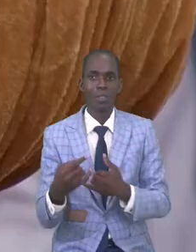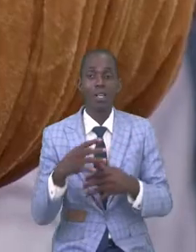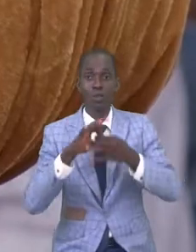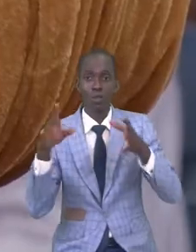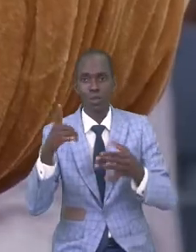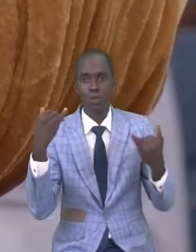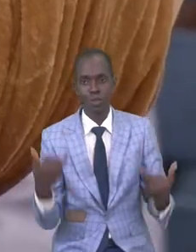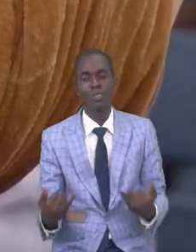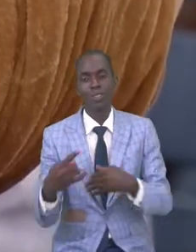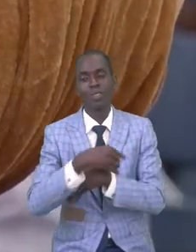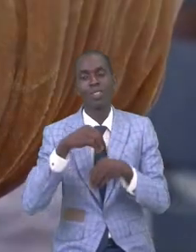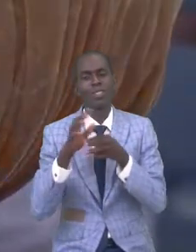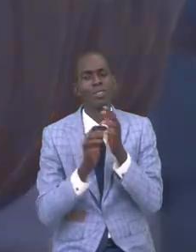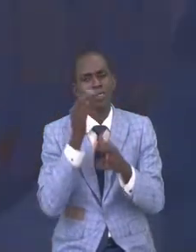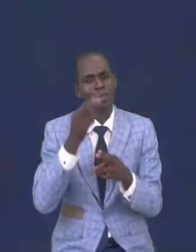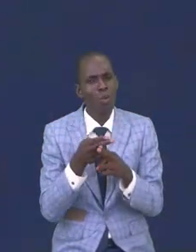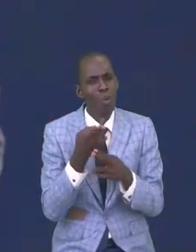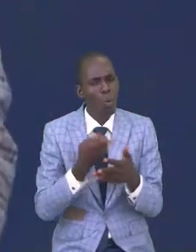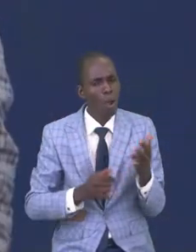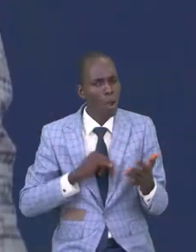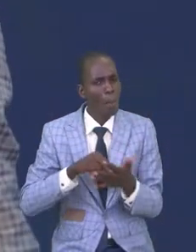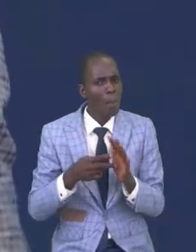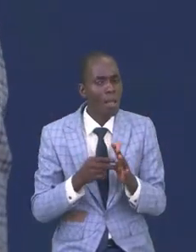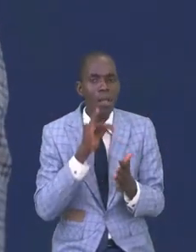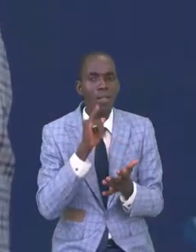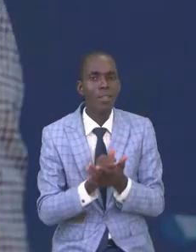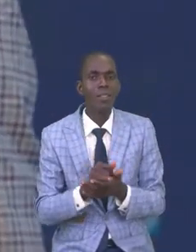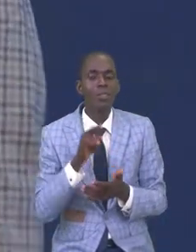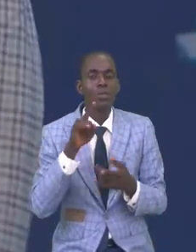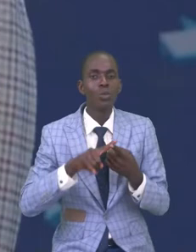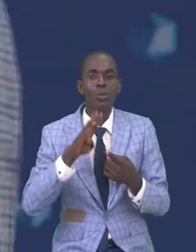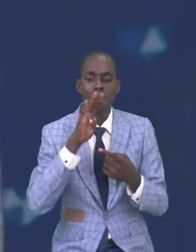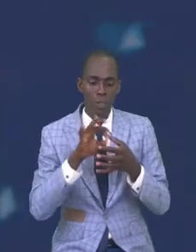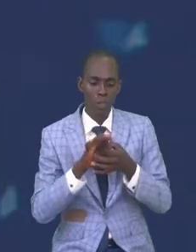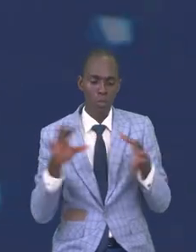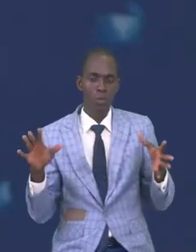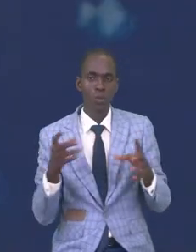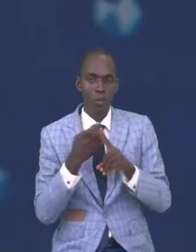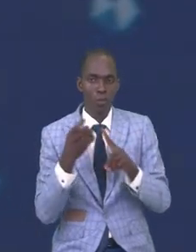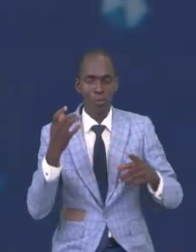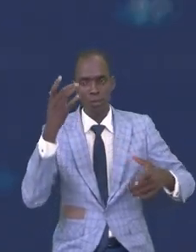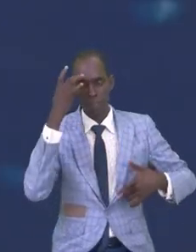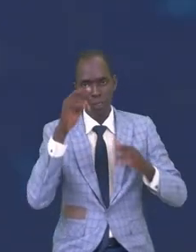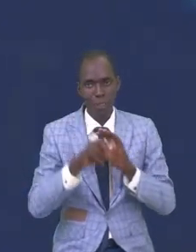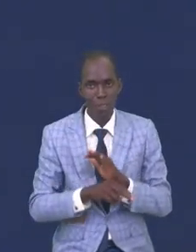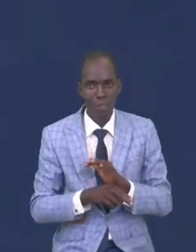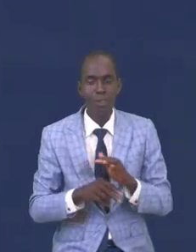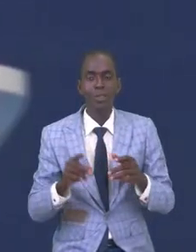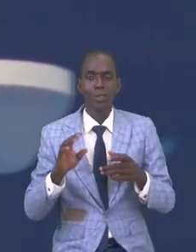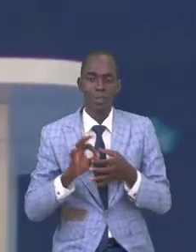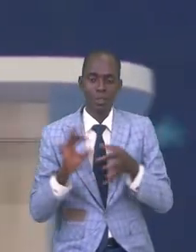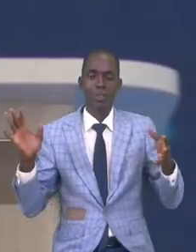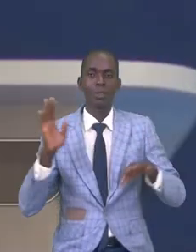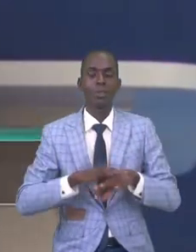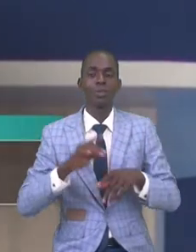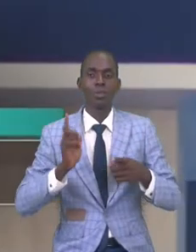Amen. What does that mean? It means to be loosed from sickness to healing